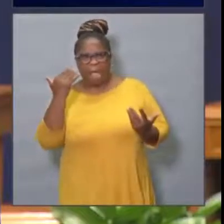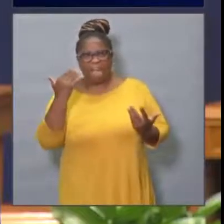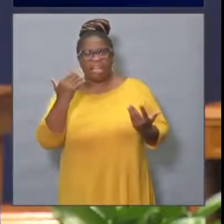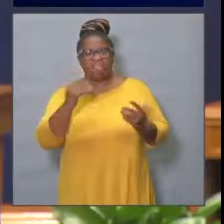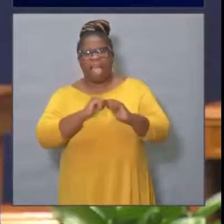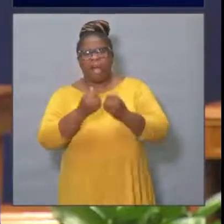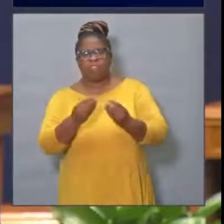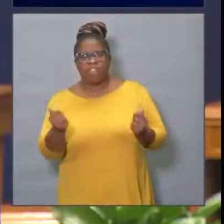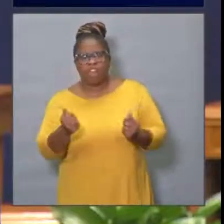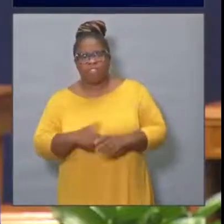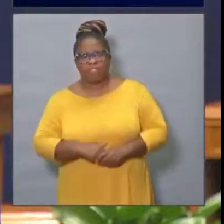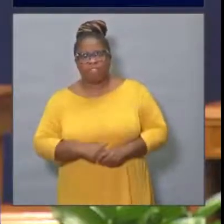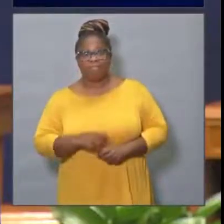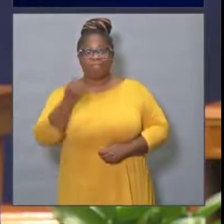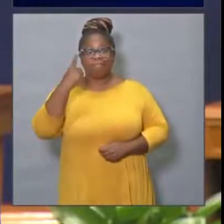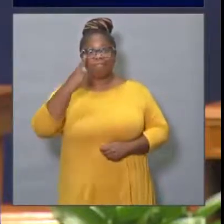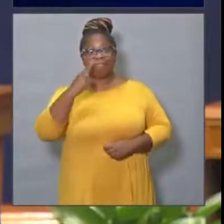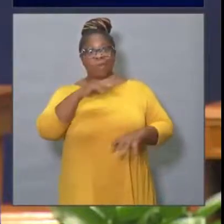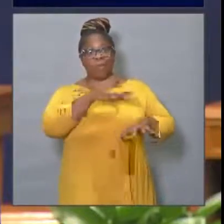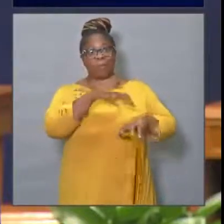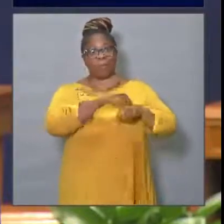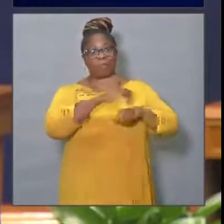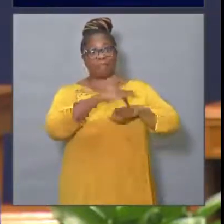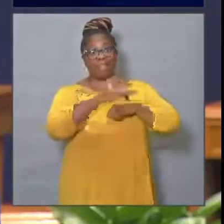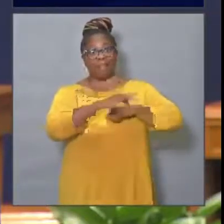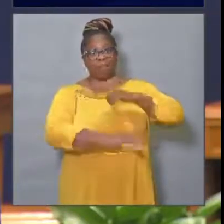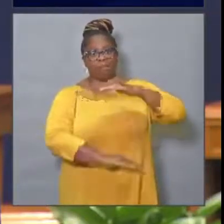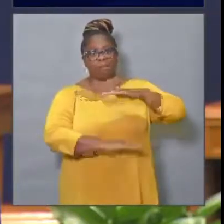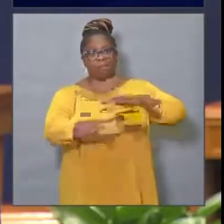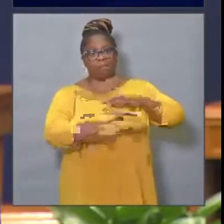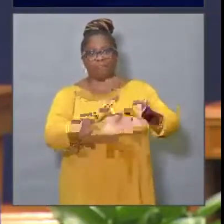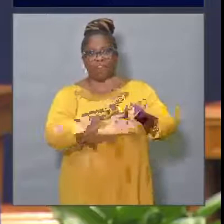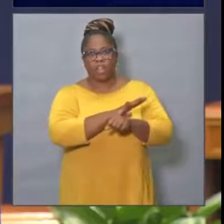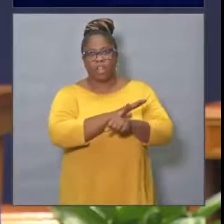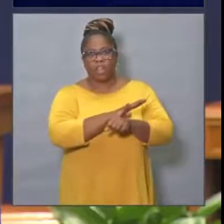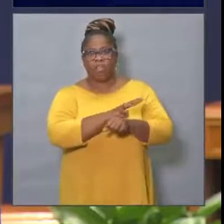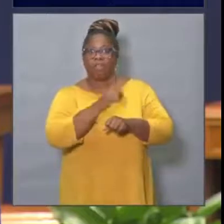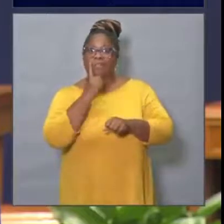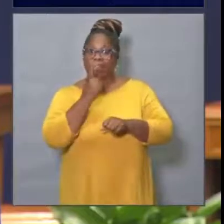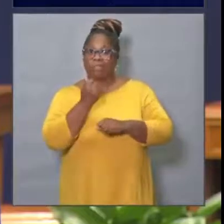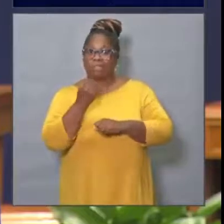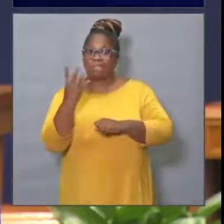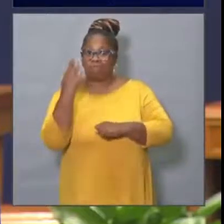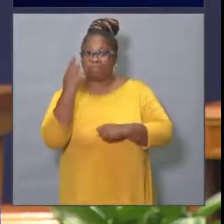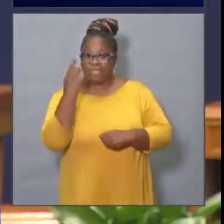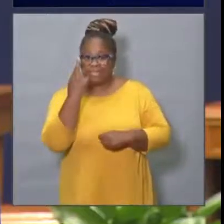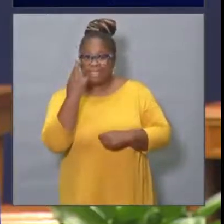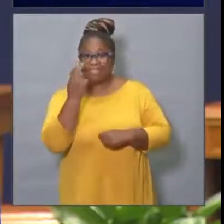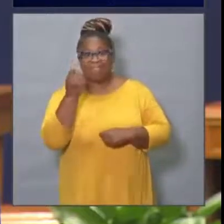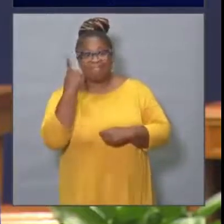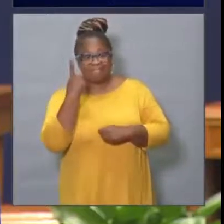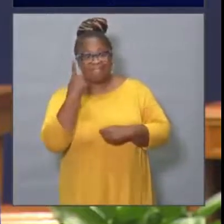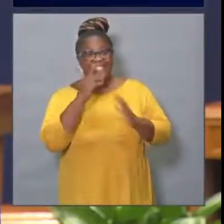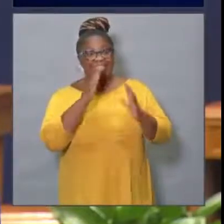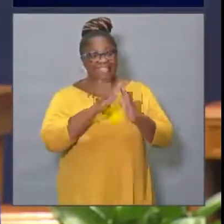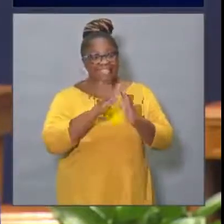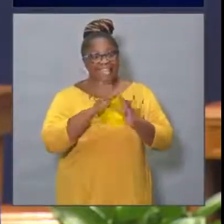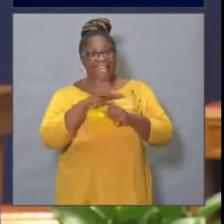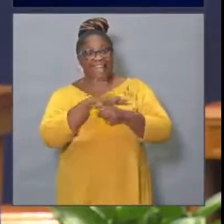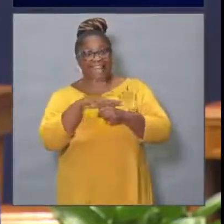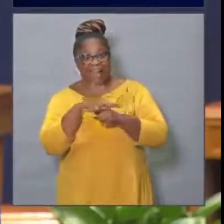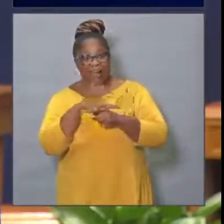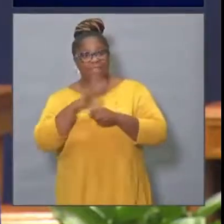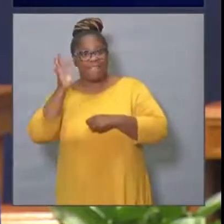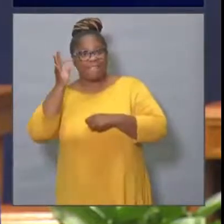First, appointments are at capacity for a few reasons, both because several city and county-funded test sites